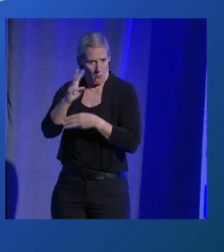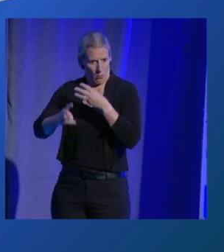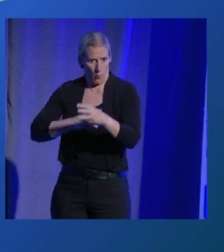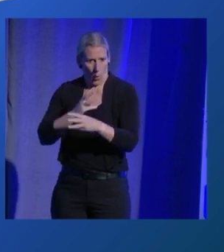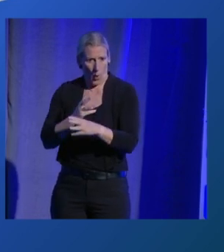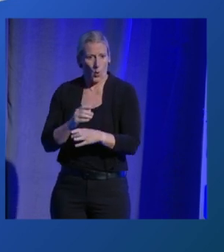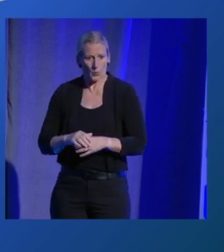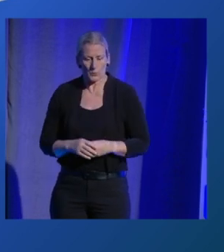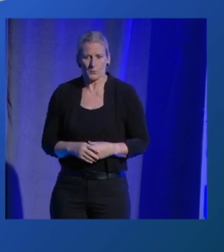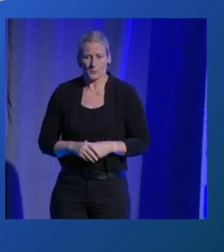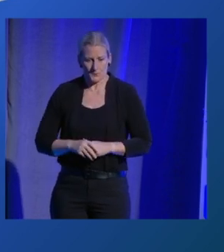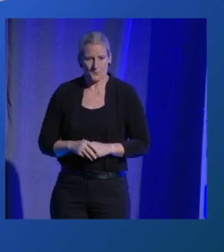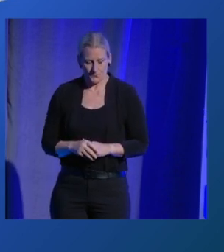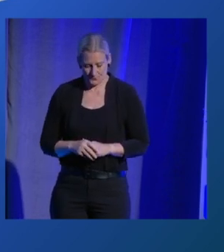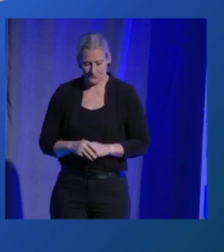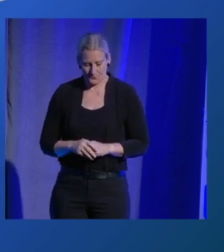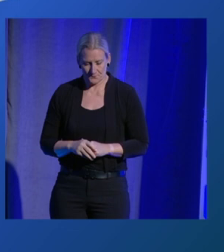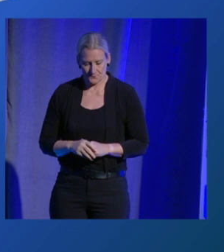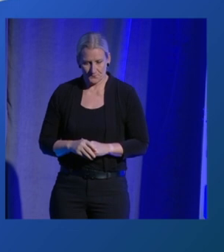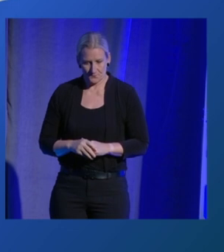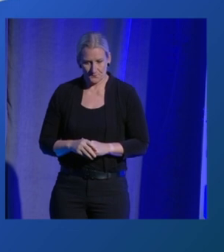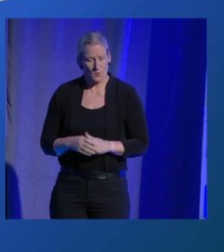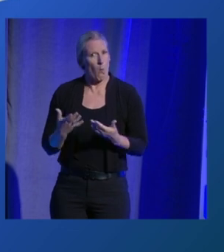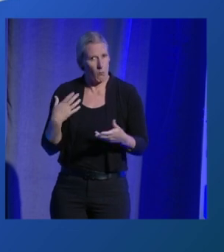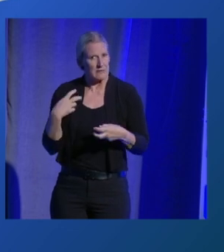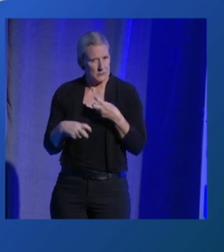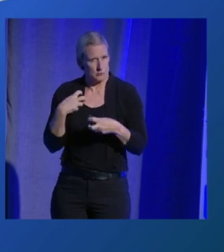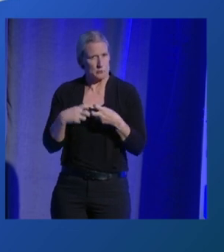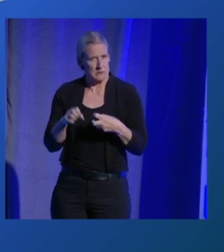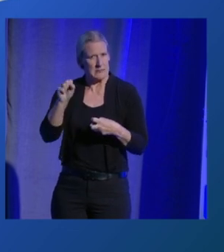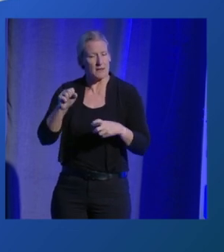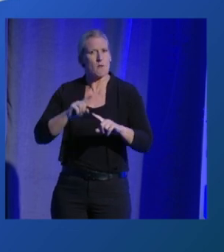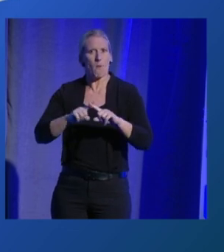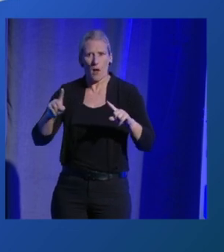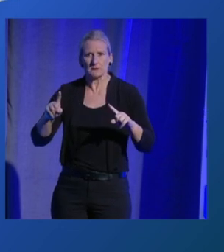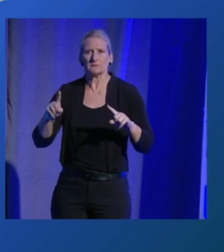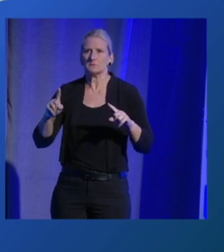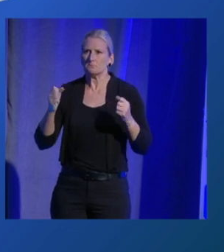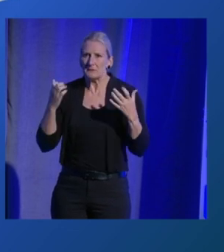issues but there are tremendous strides being made